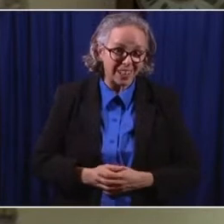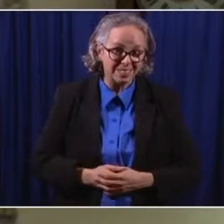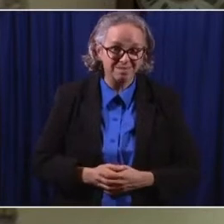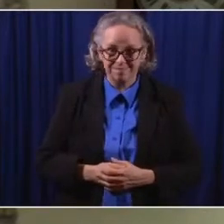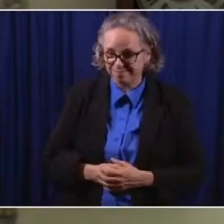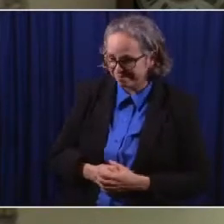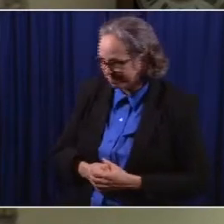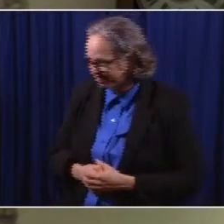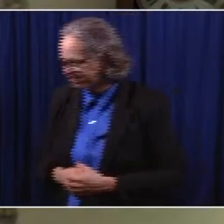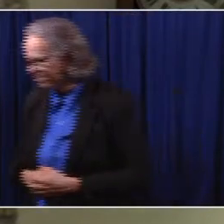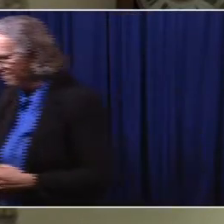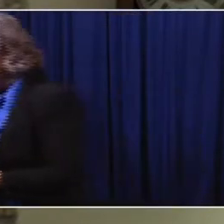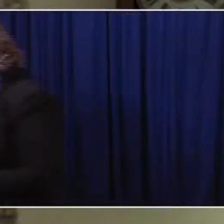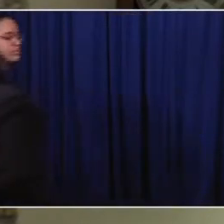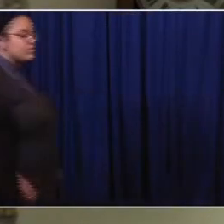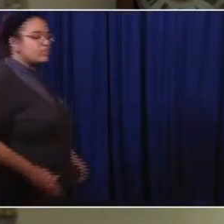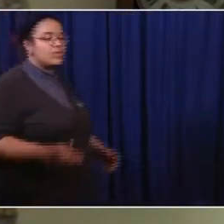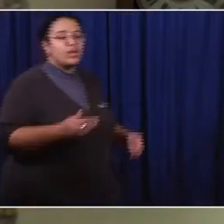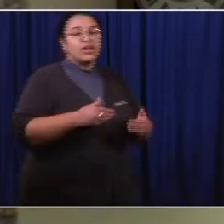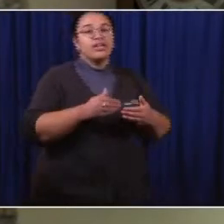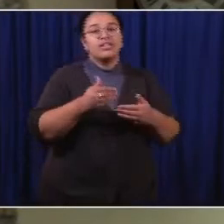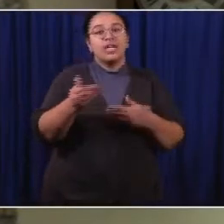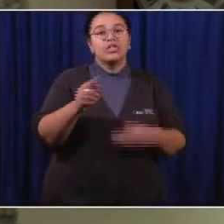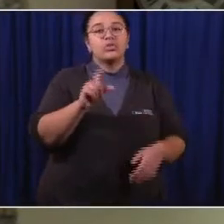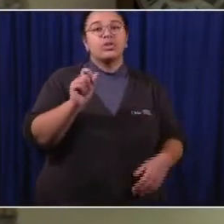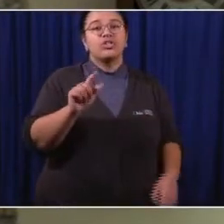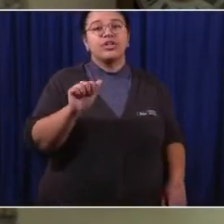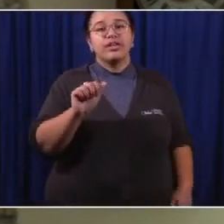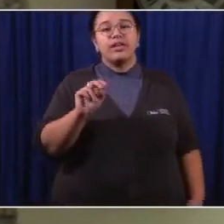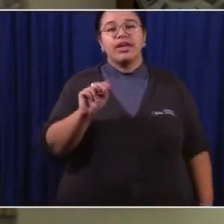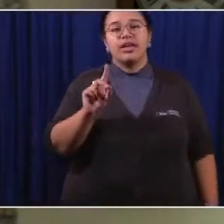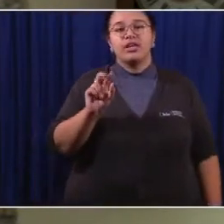The next question is from Andrew Welsh-Huggins at the Associated Press.